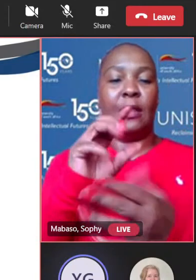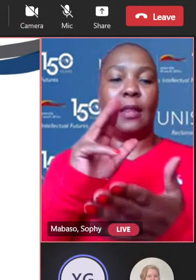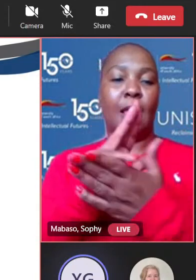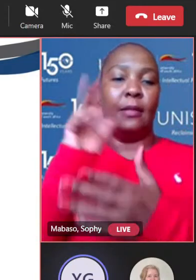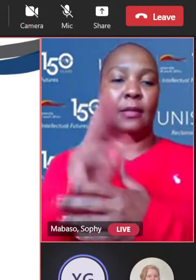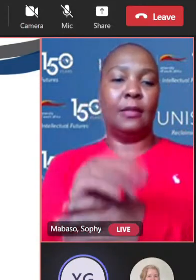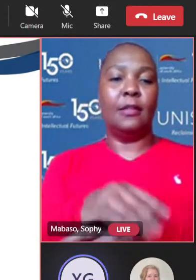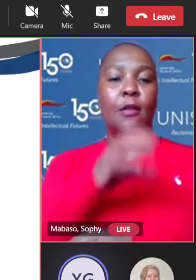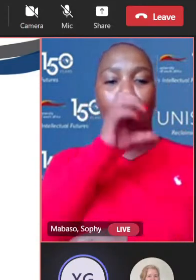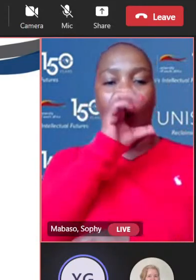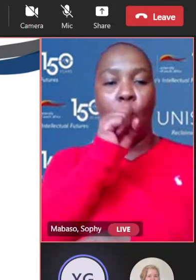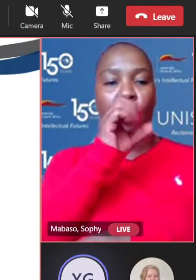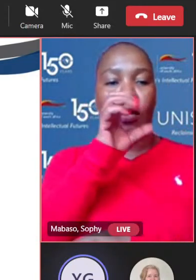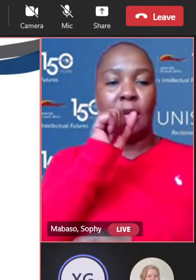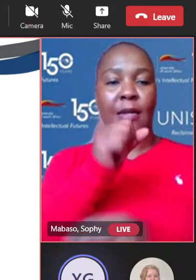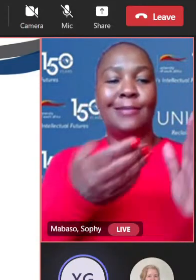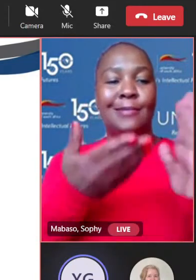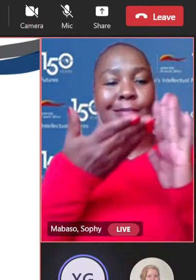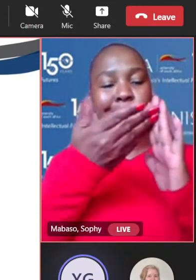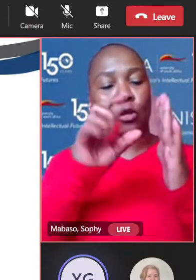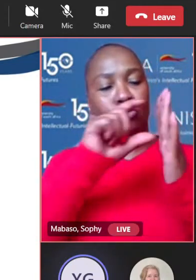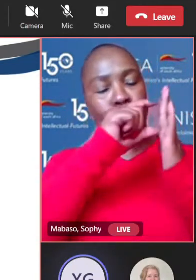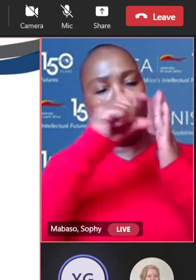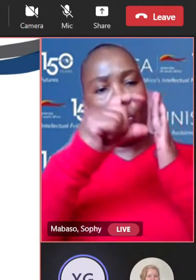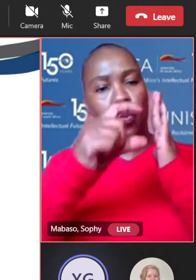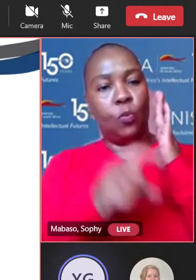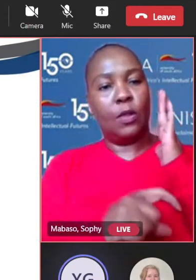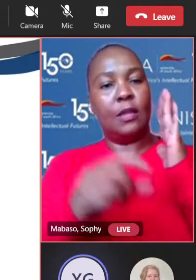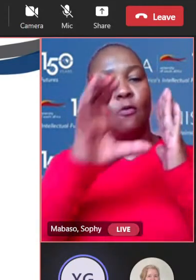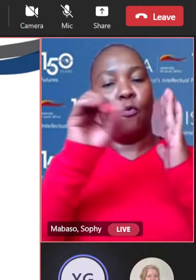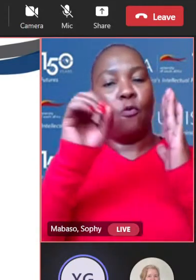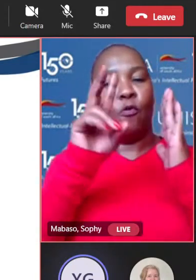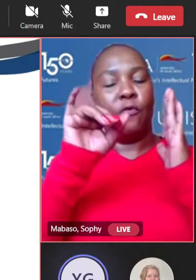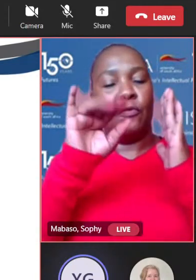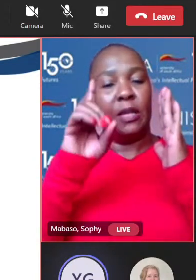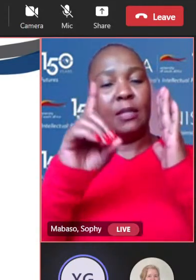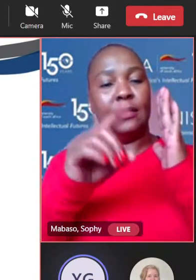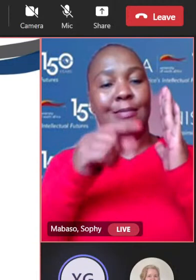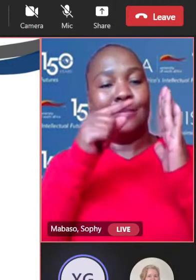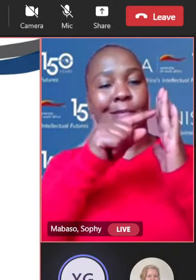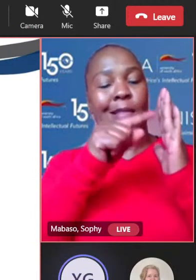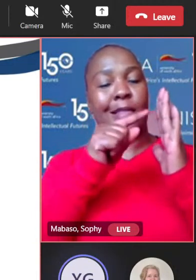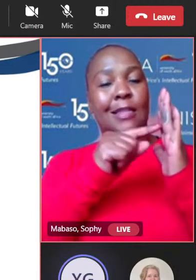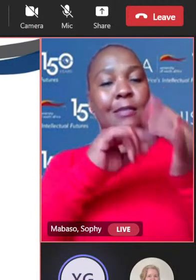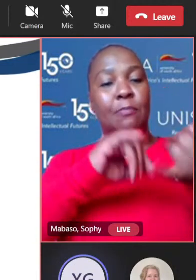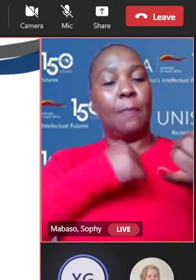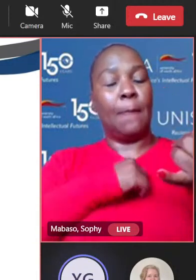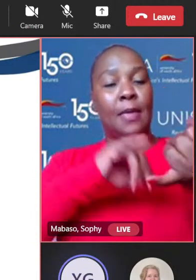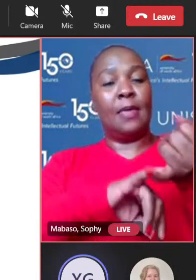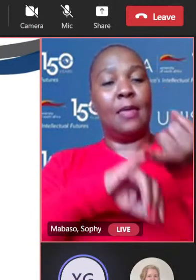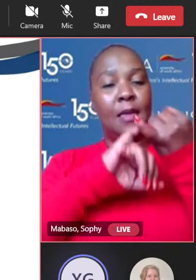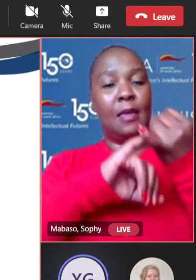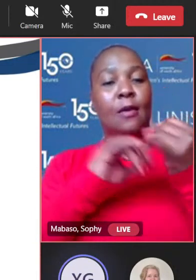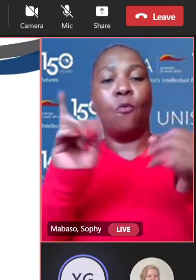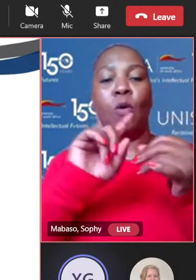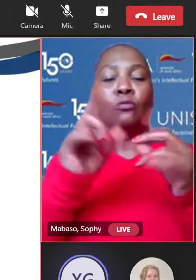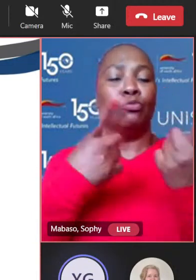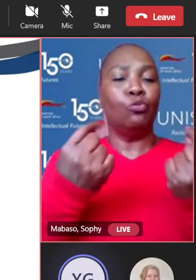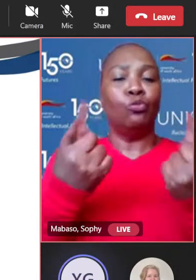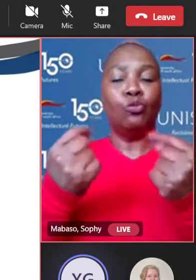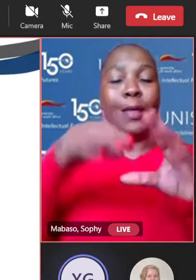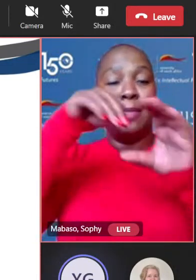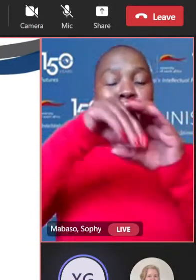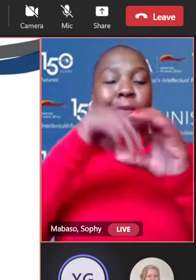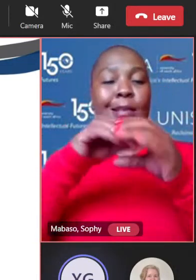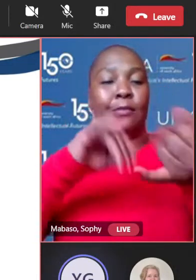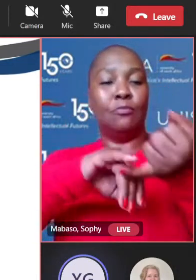is COVID-19. It now shows me what it is that I can do and will have to do within this module. I can